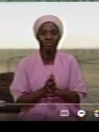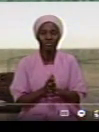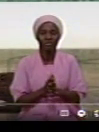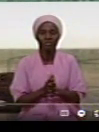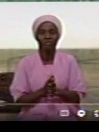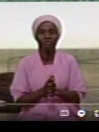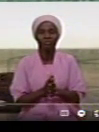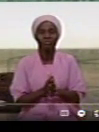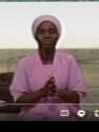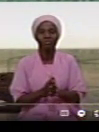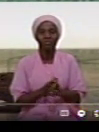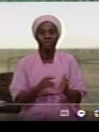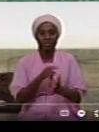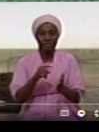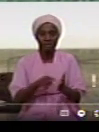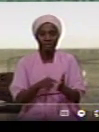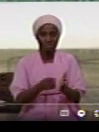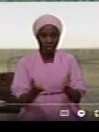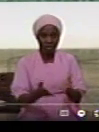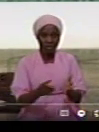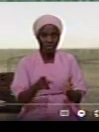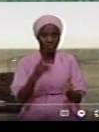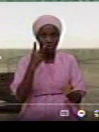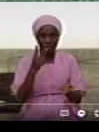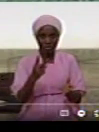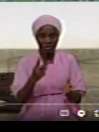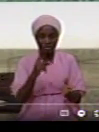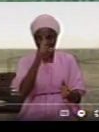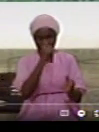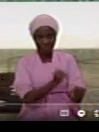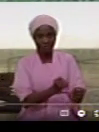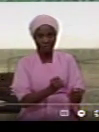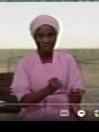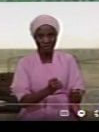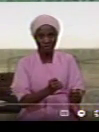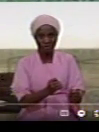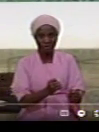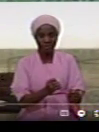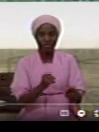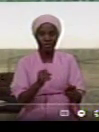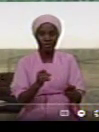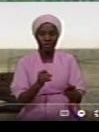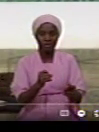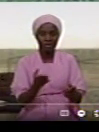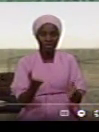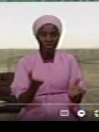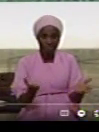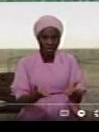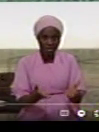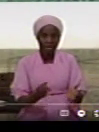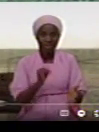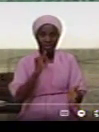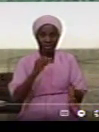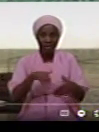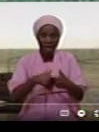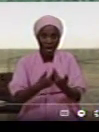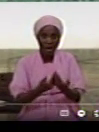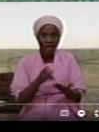you see face. Here is how you show face. Here is how you can give